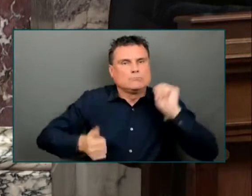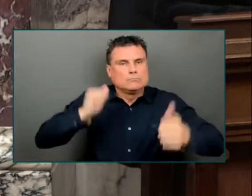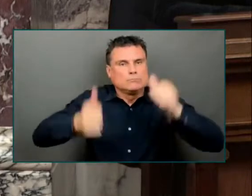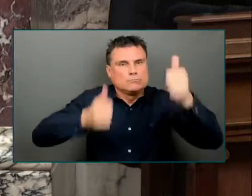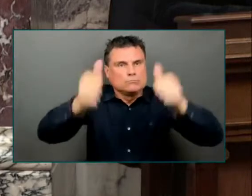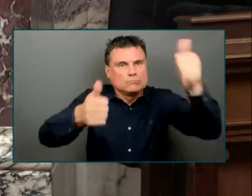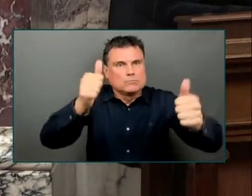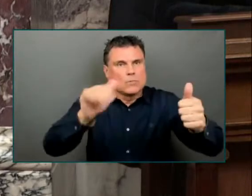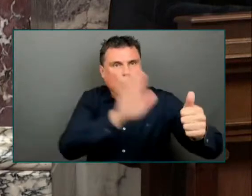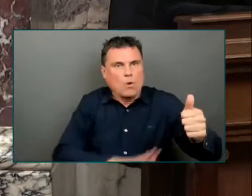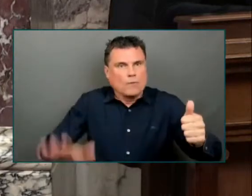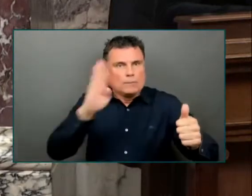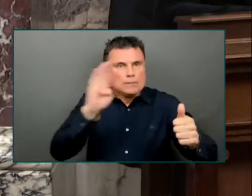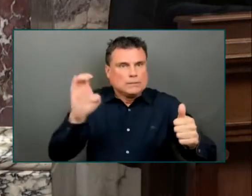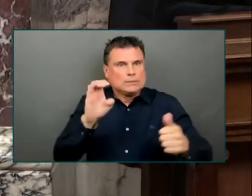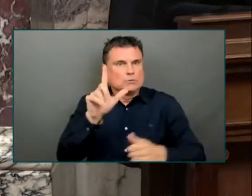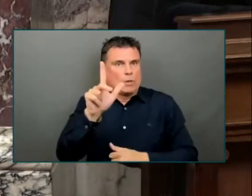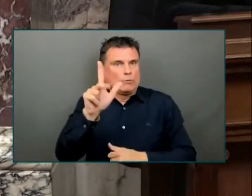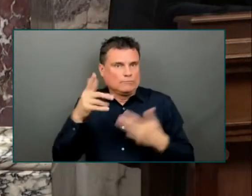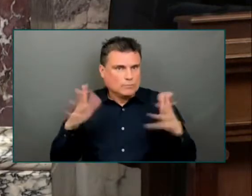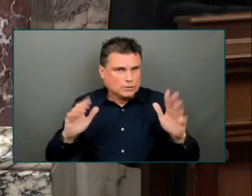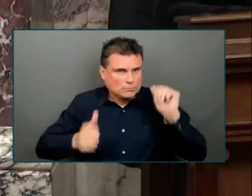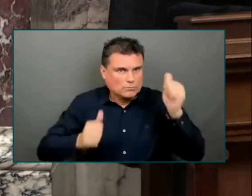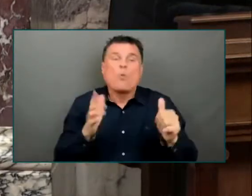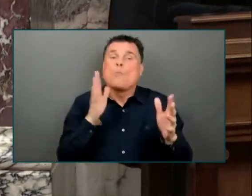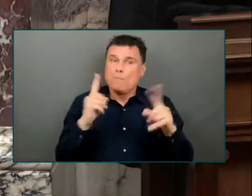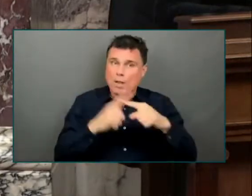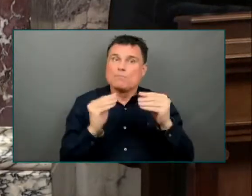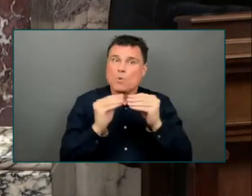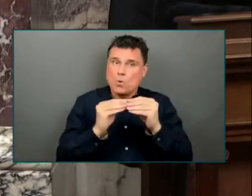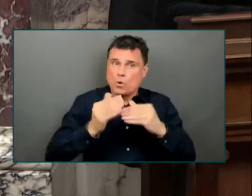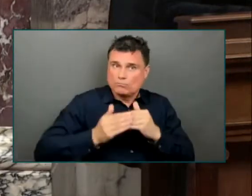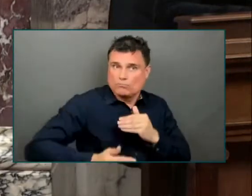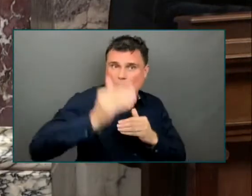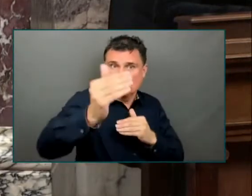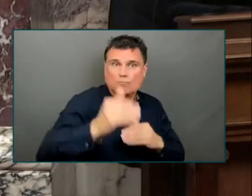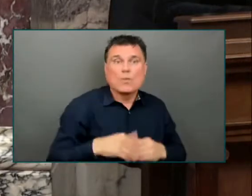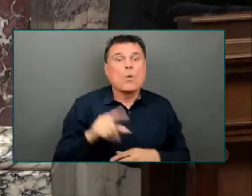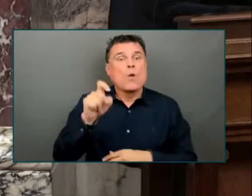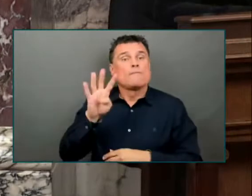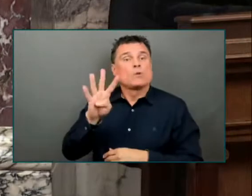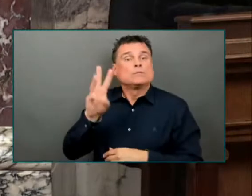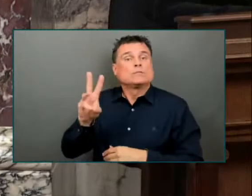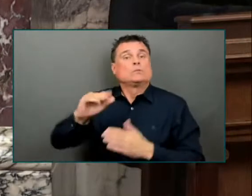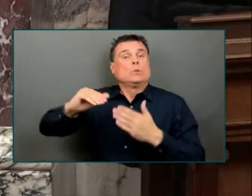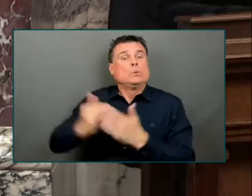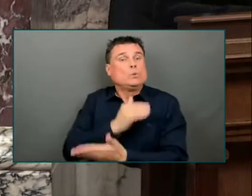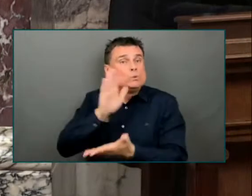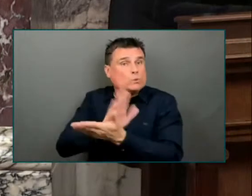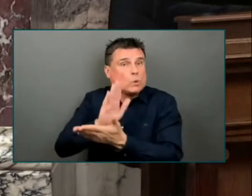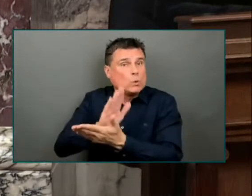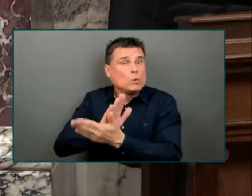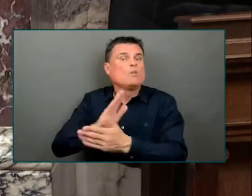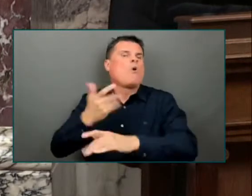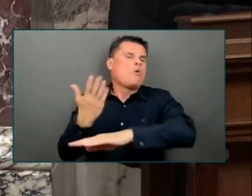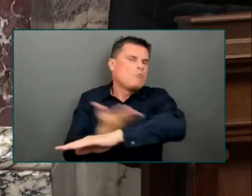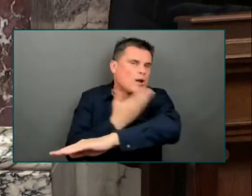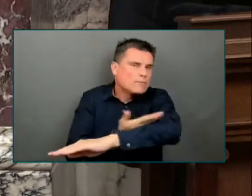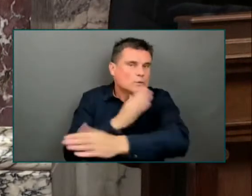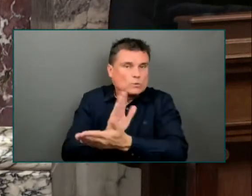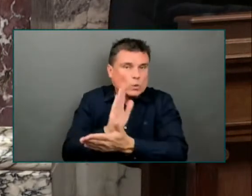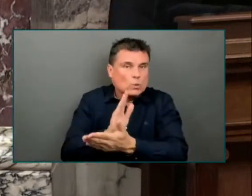means thousands of new student housing beds in Kelowna and Salmon Arm, Burnaby, Victoria, Prince George, Cranbrook, and